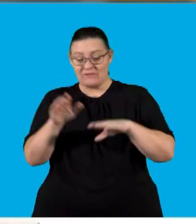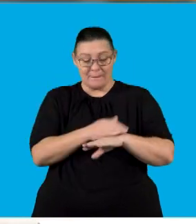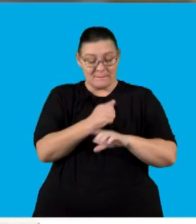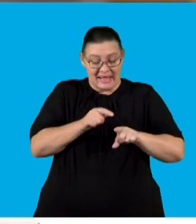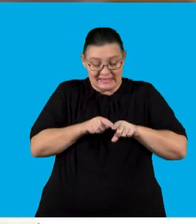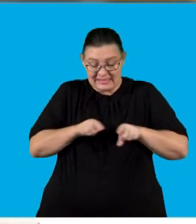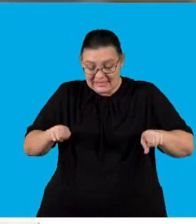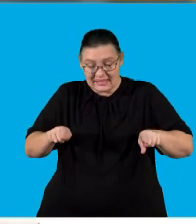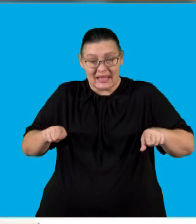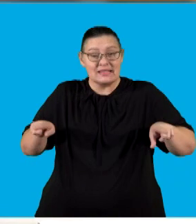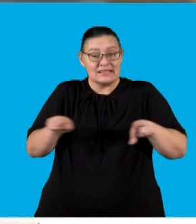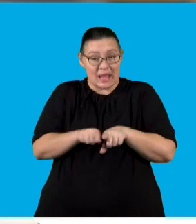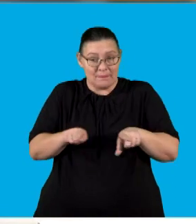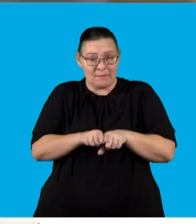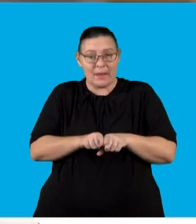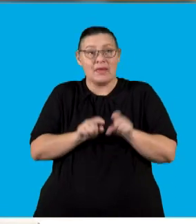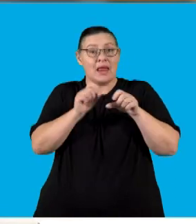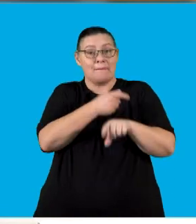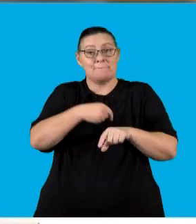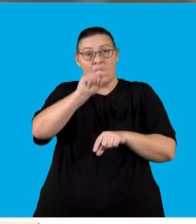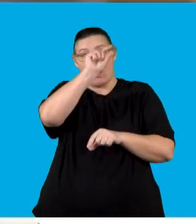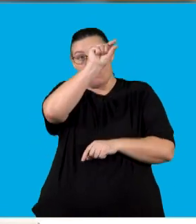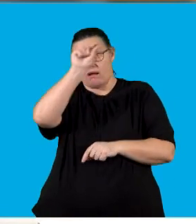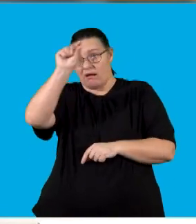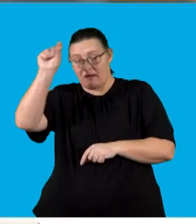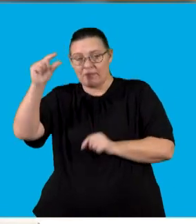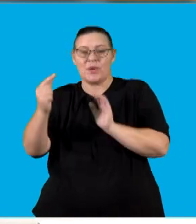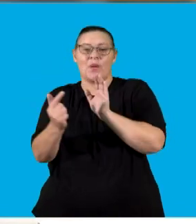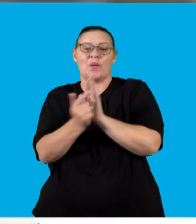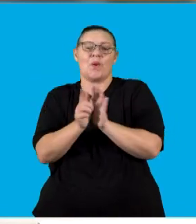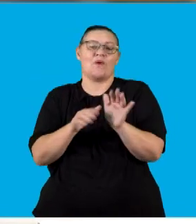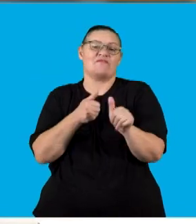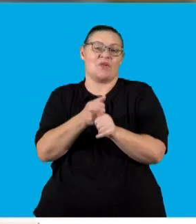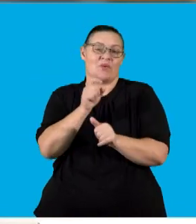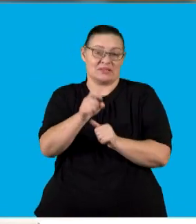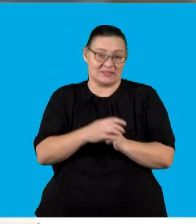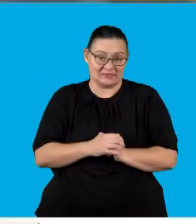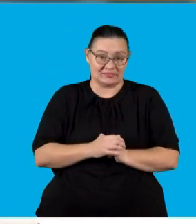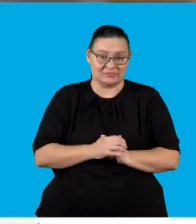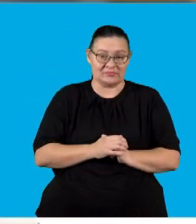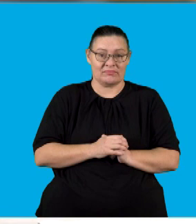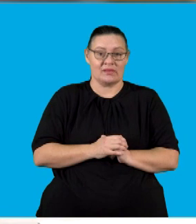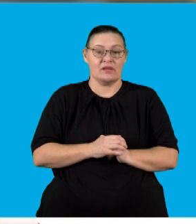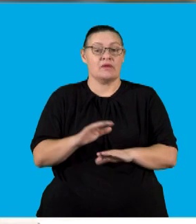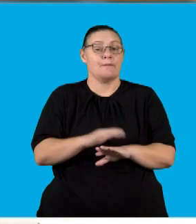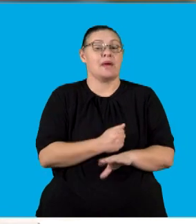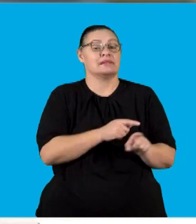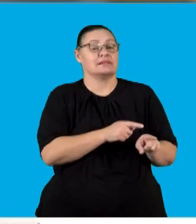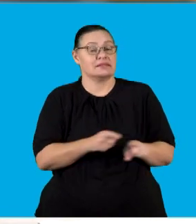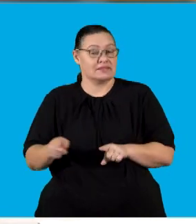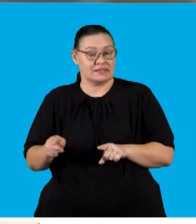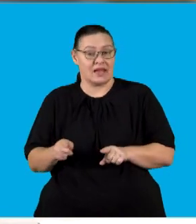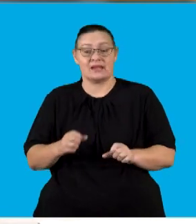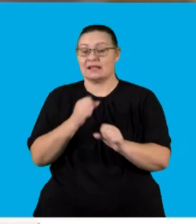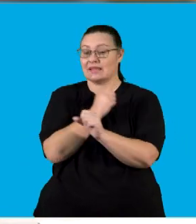same. Because if the base is the same, that means that there is an exponent law that applies there. If the bases are the